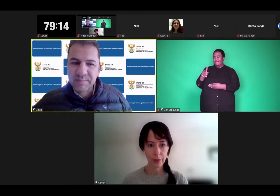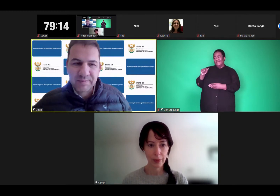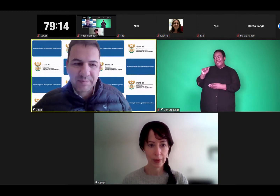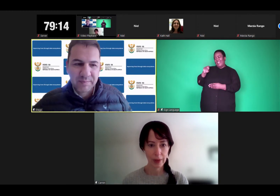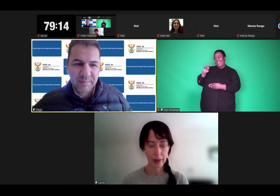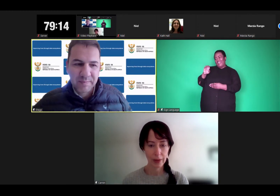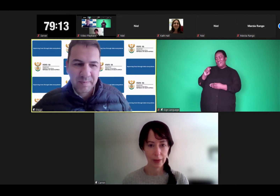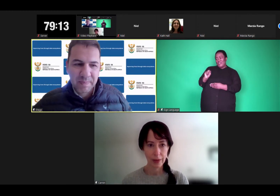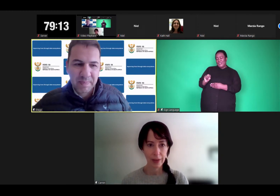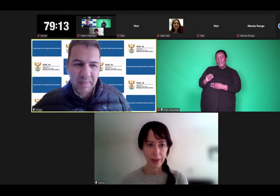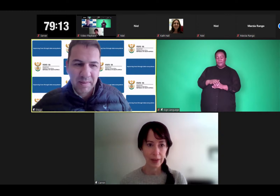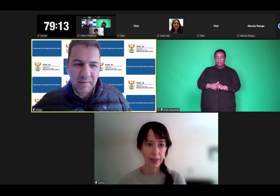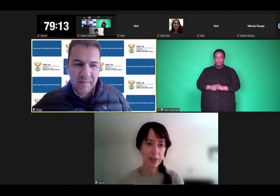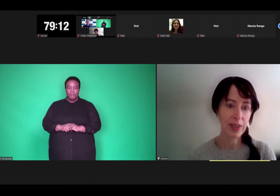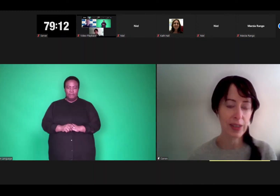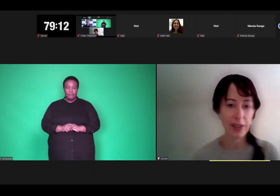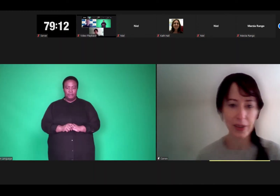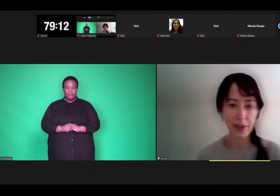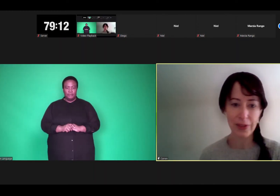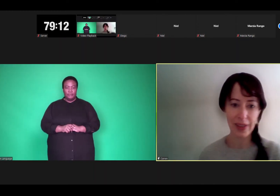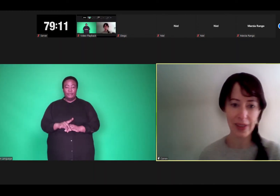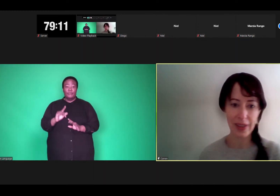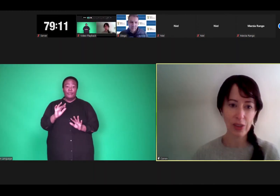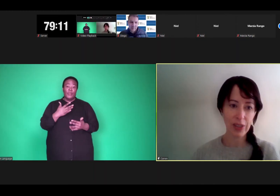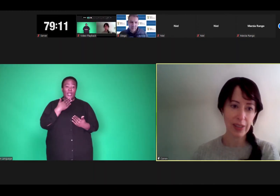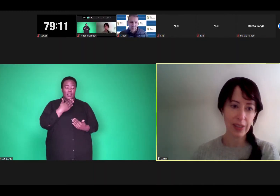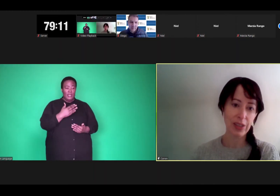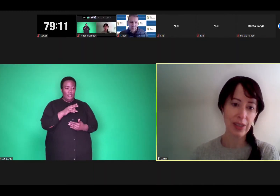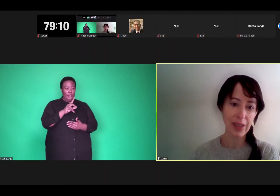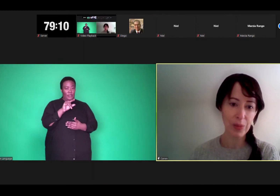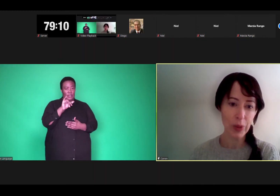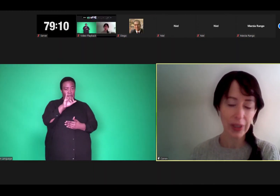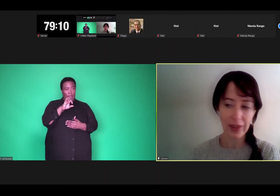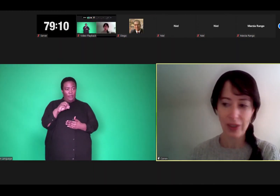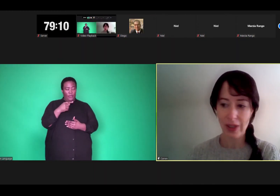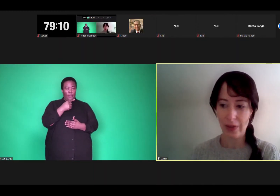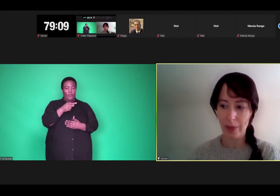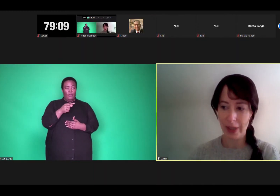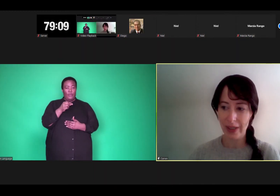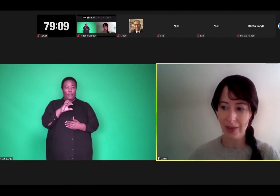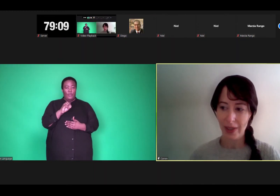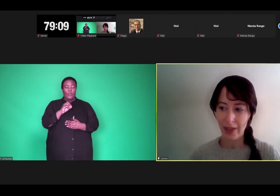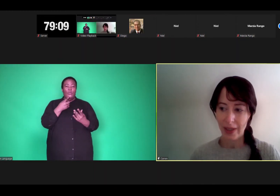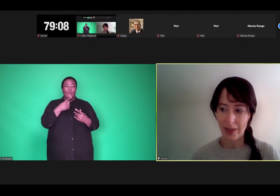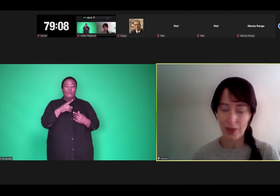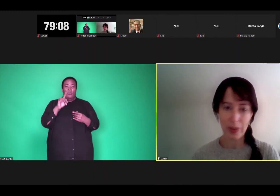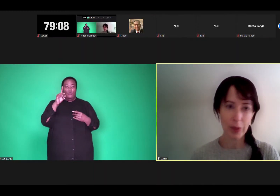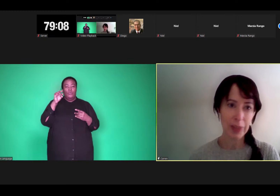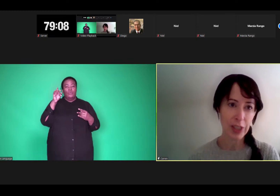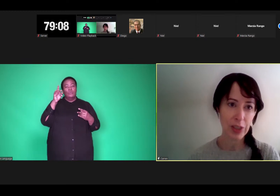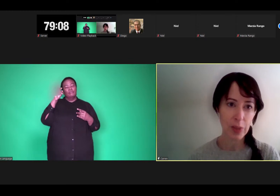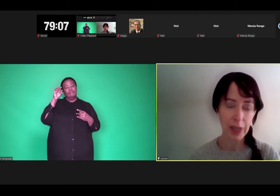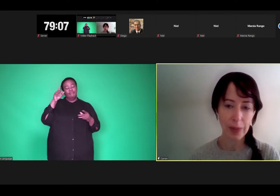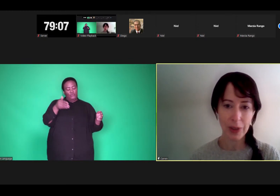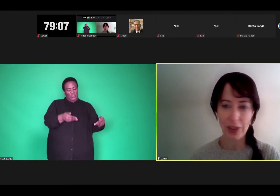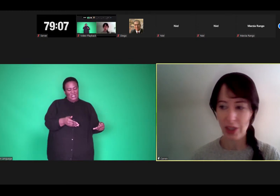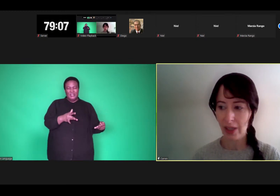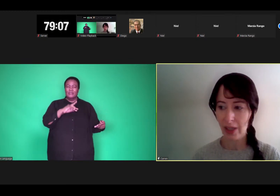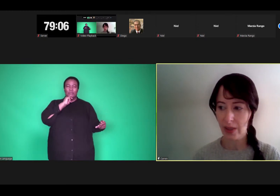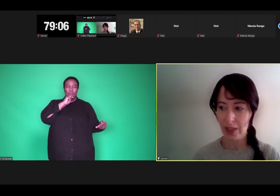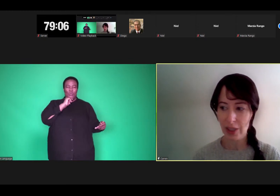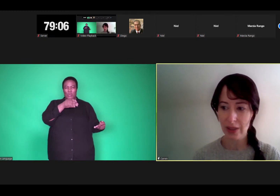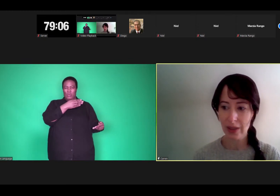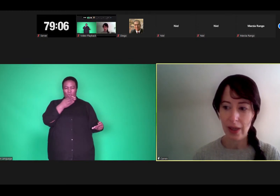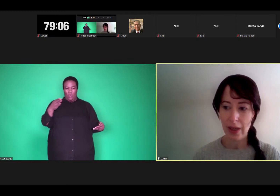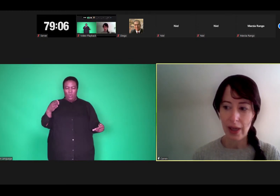you, Karen. Thanks, Diego, for the introduction, and morning to everybody. It's a real pleasure to be able to chair